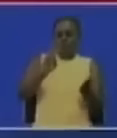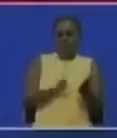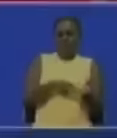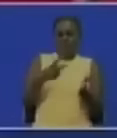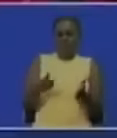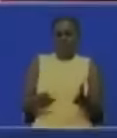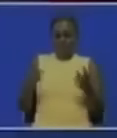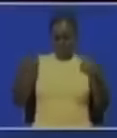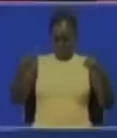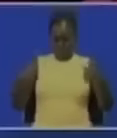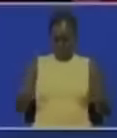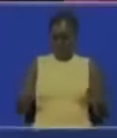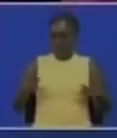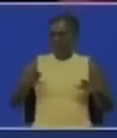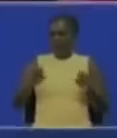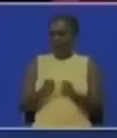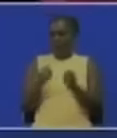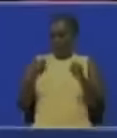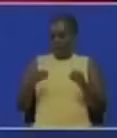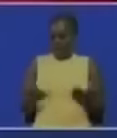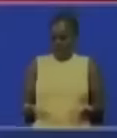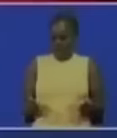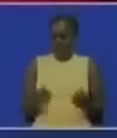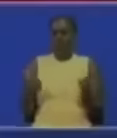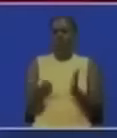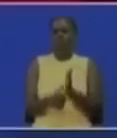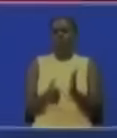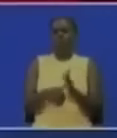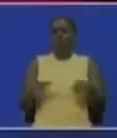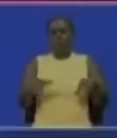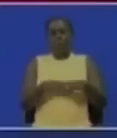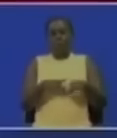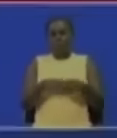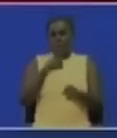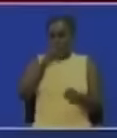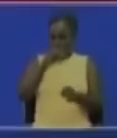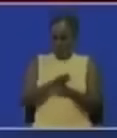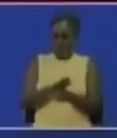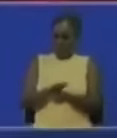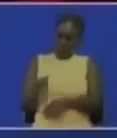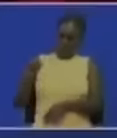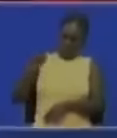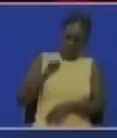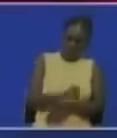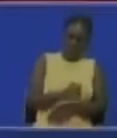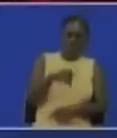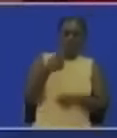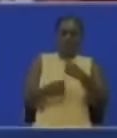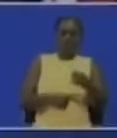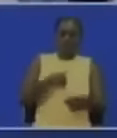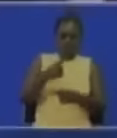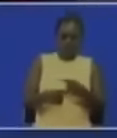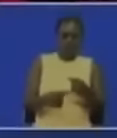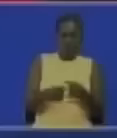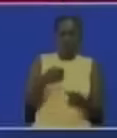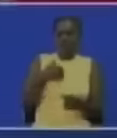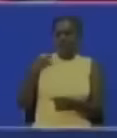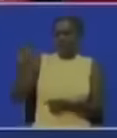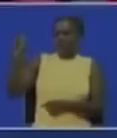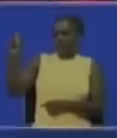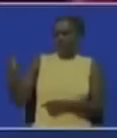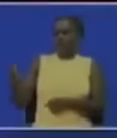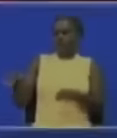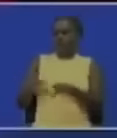to bear fruit, leading to the current stalemate. The members have vowed to stay put and continue with calls to have the executive